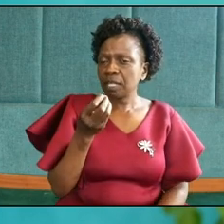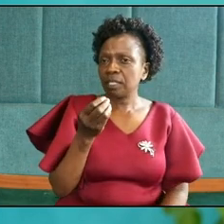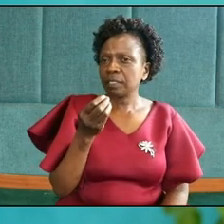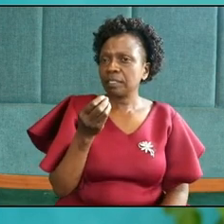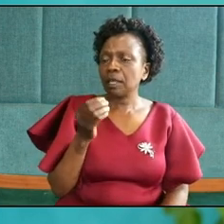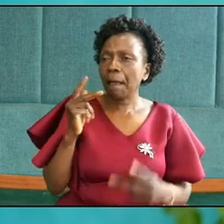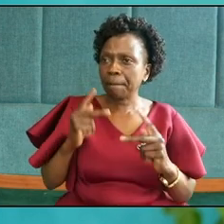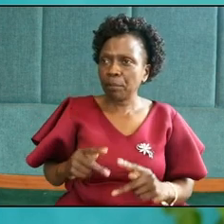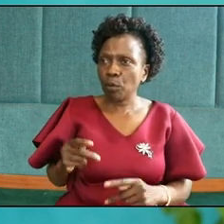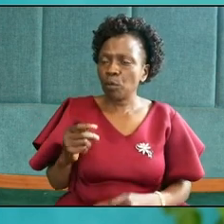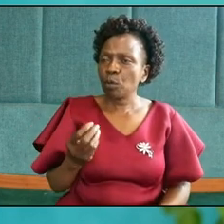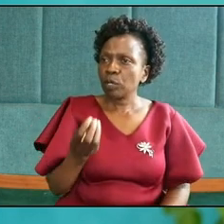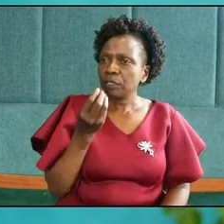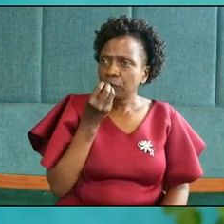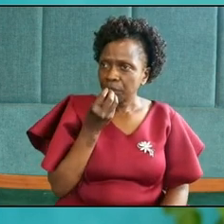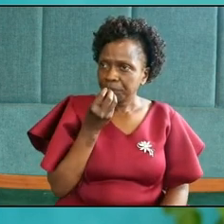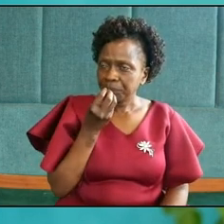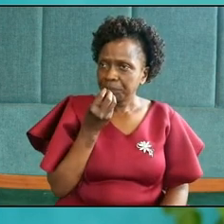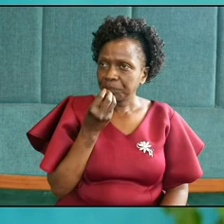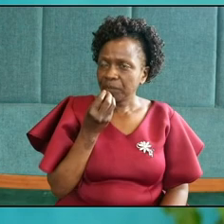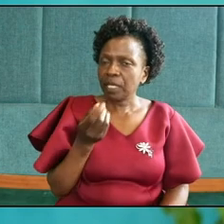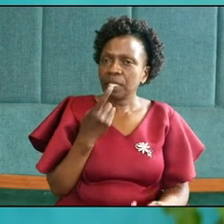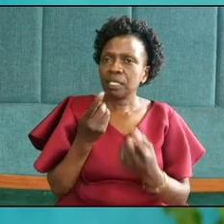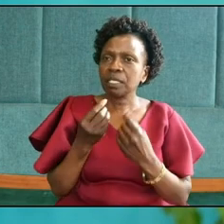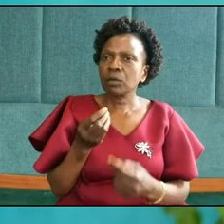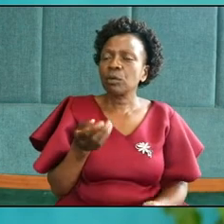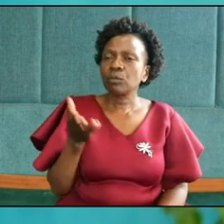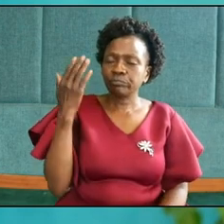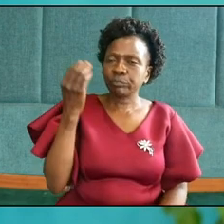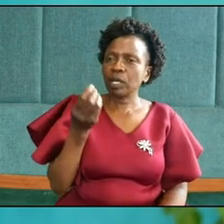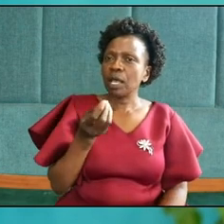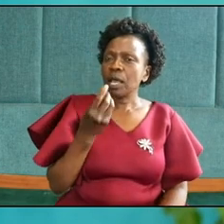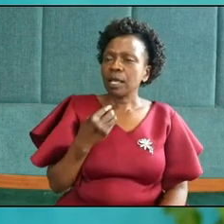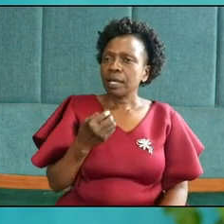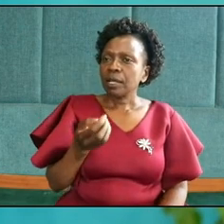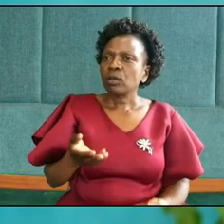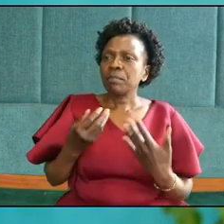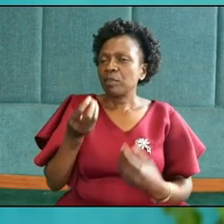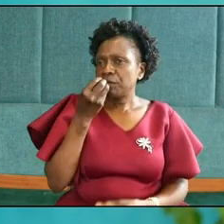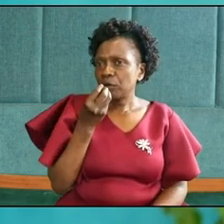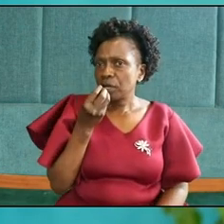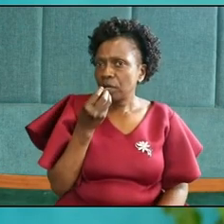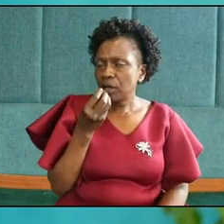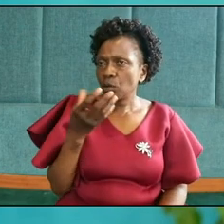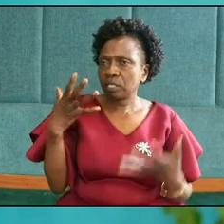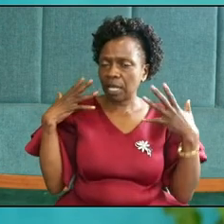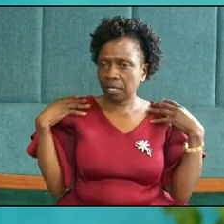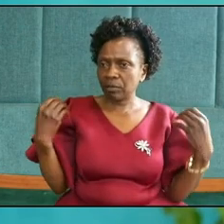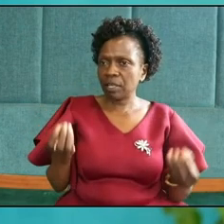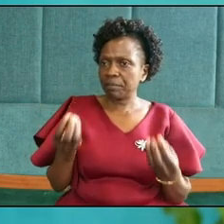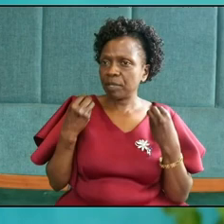And he says, "For I was hungry and you fed me. I was thirsty and you gave me something to drink. I